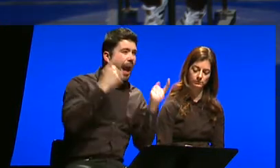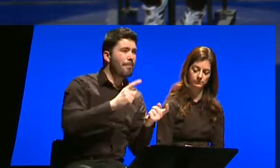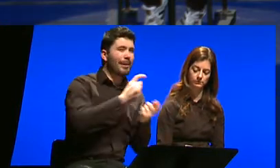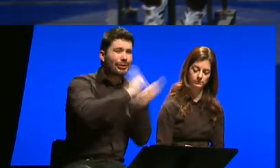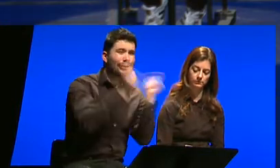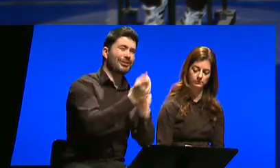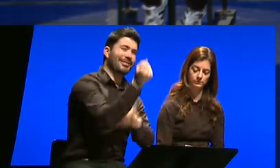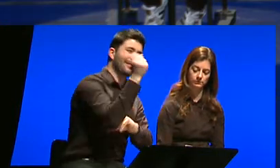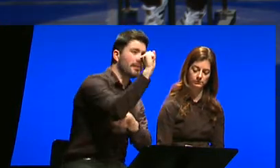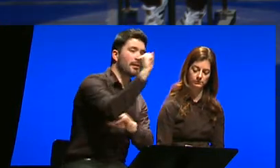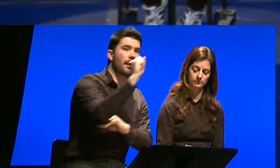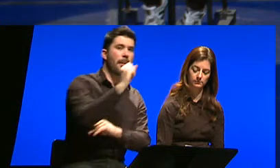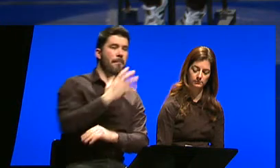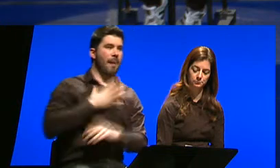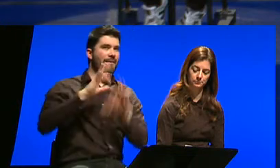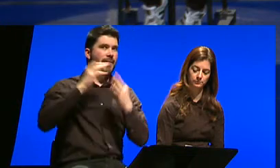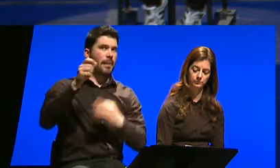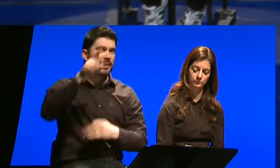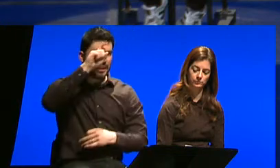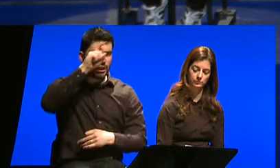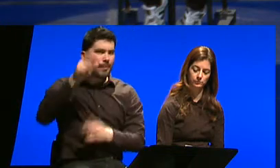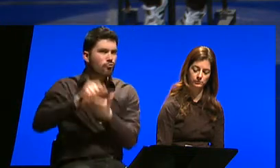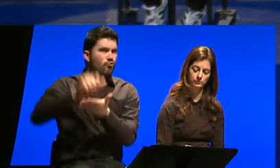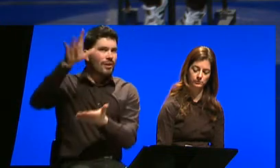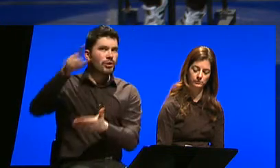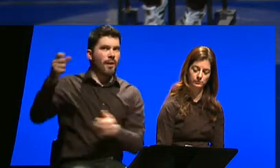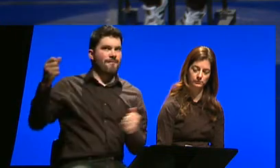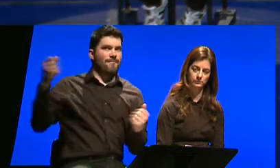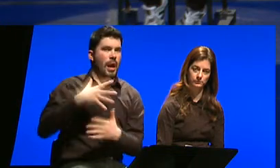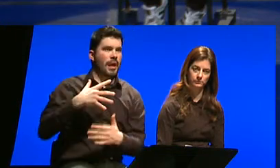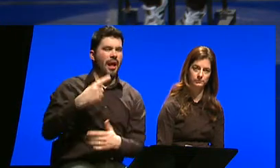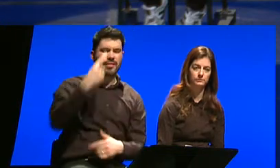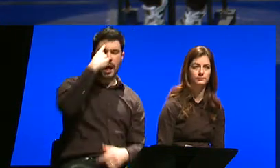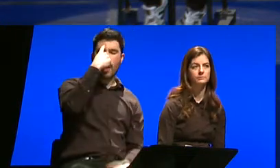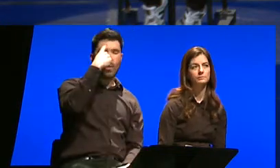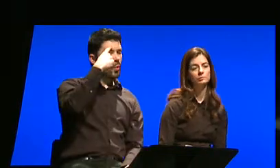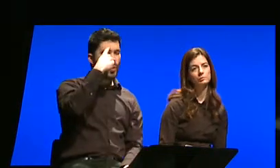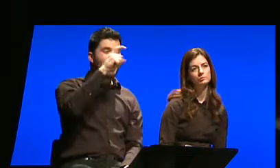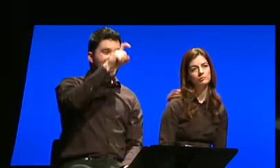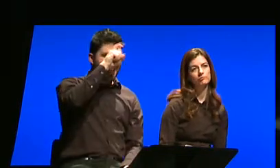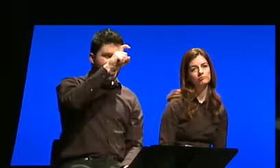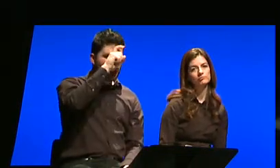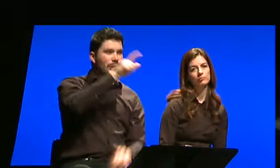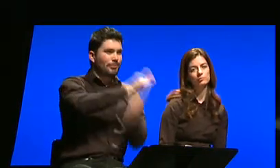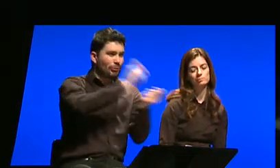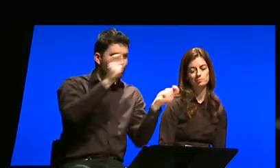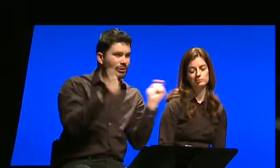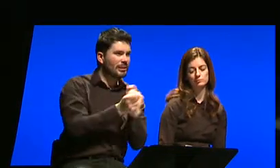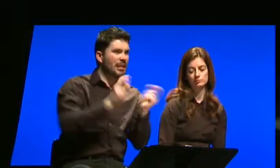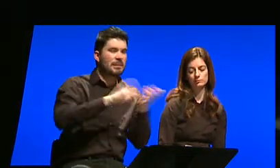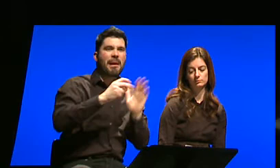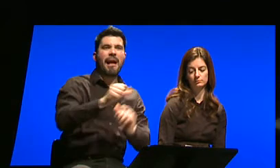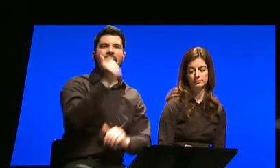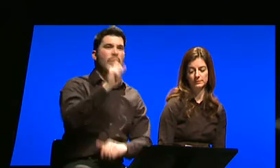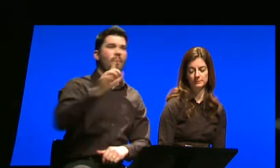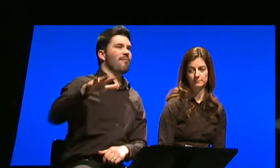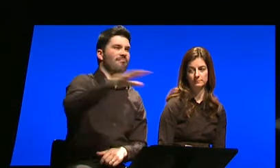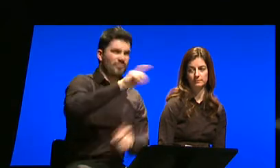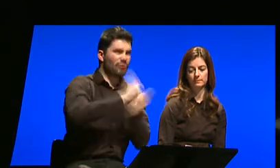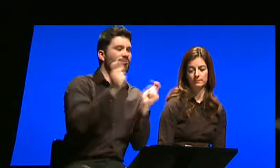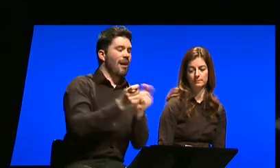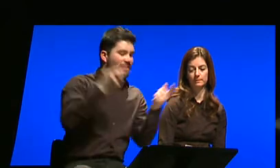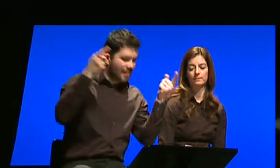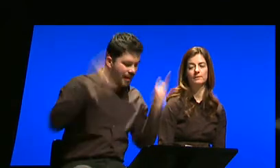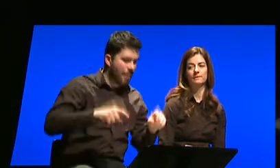richer members of the family are afraid. I think to myself, if it can happen in Egypt, it can happen anywhere.